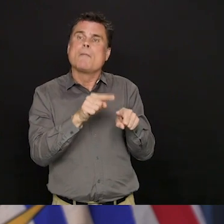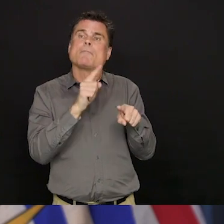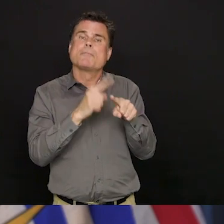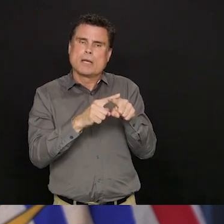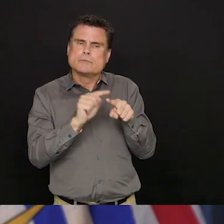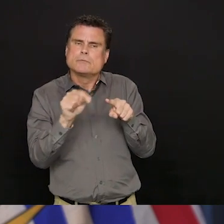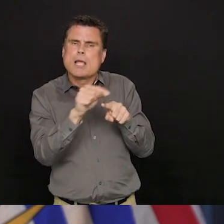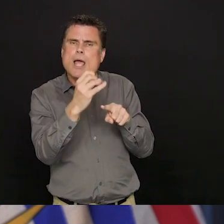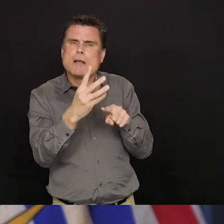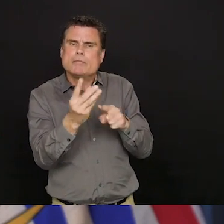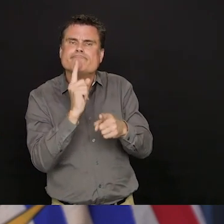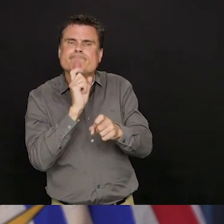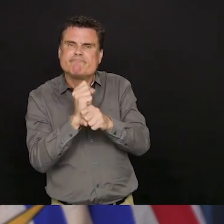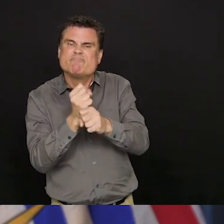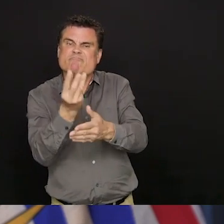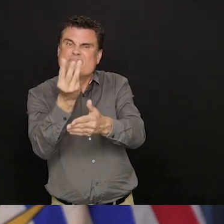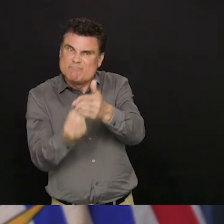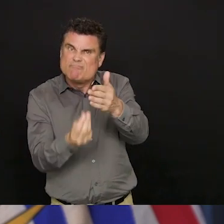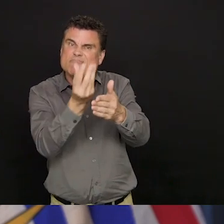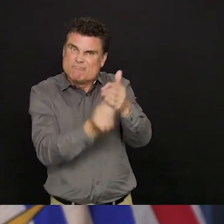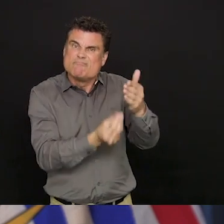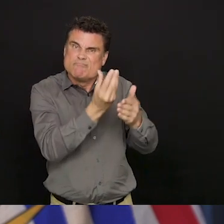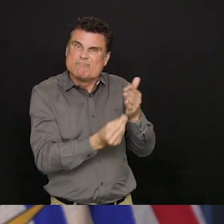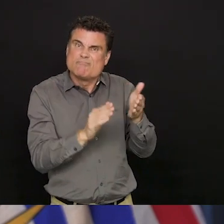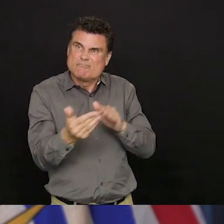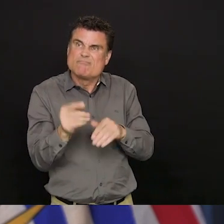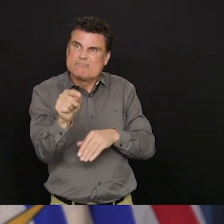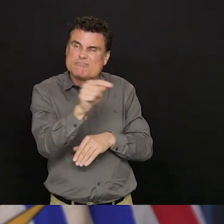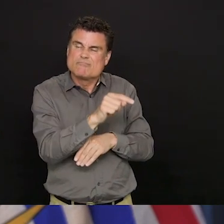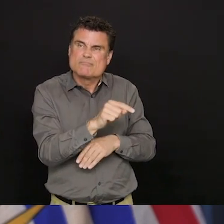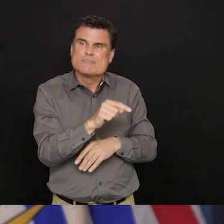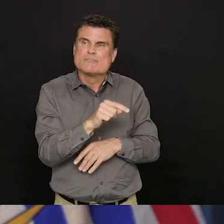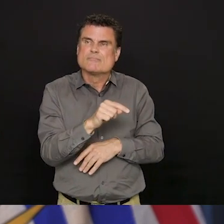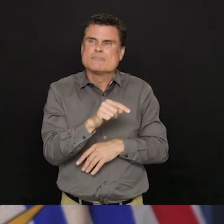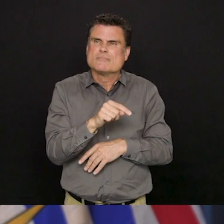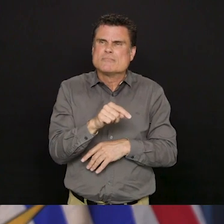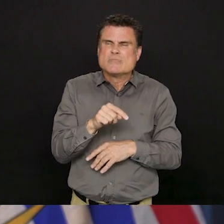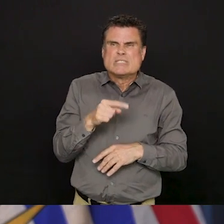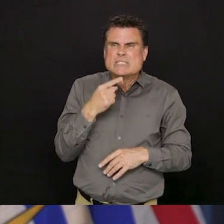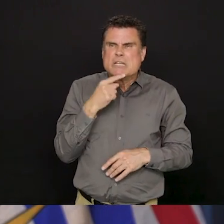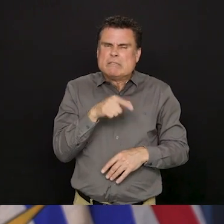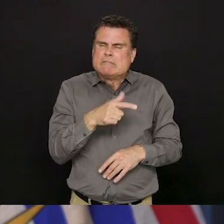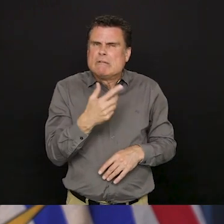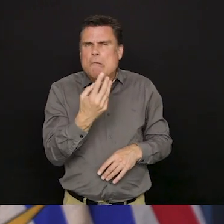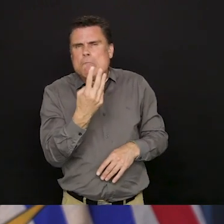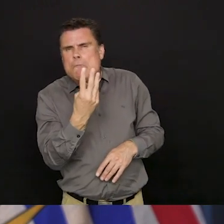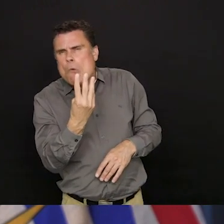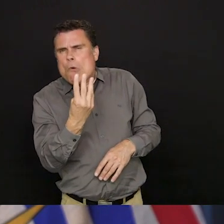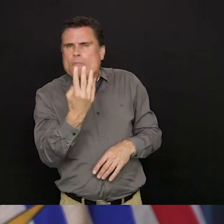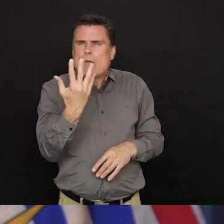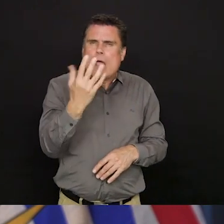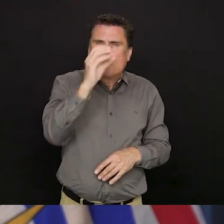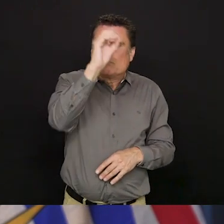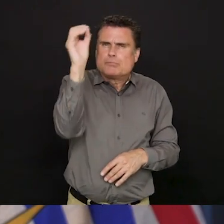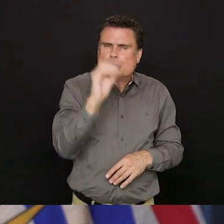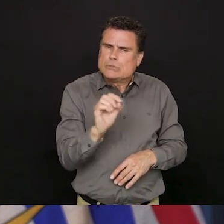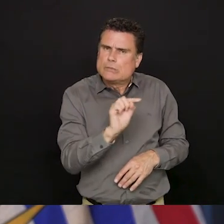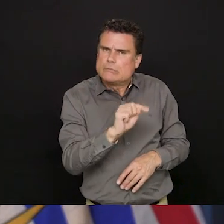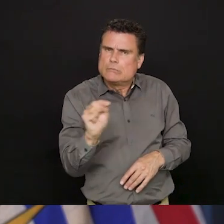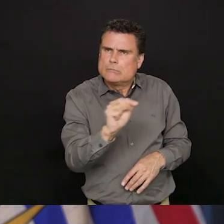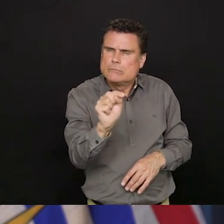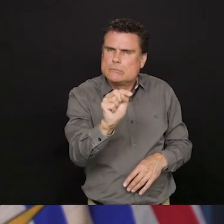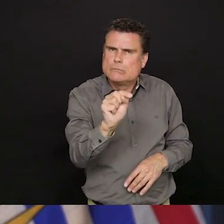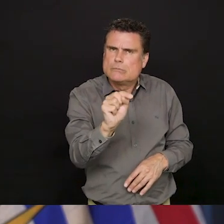not enough to have community immunity or herd immunity, but it was much higher than the number of people who had actually been